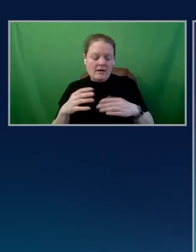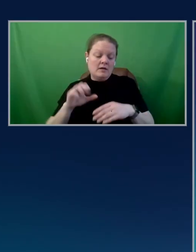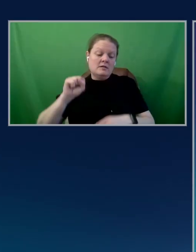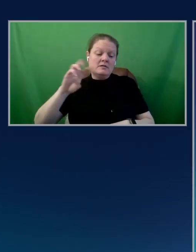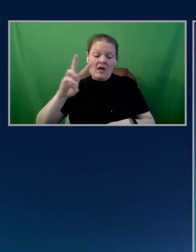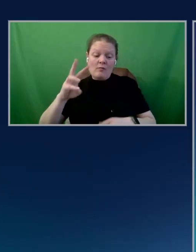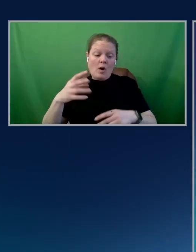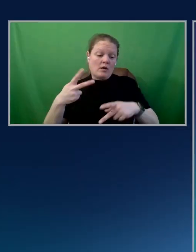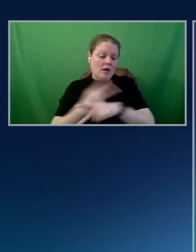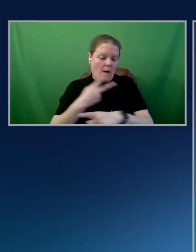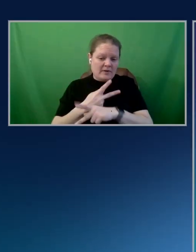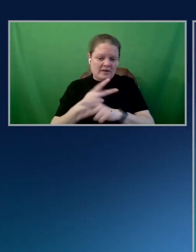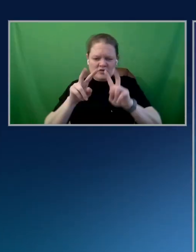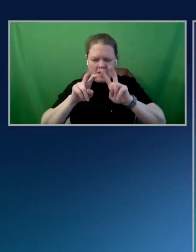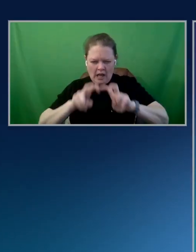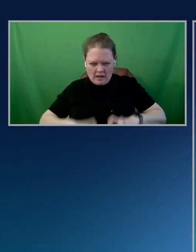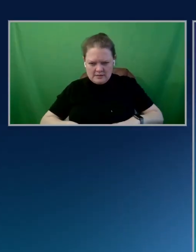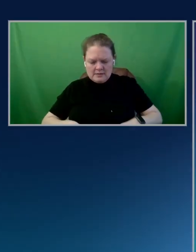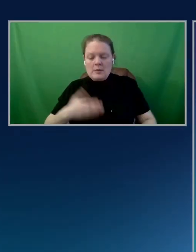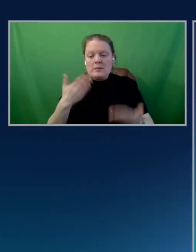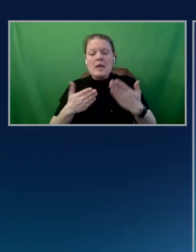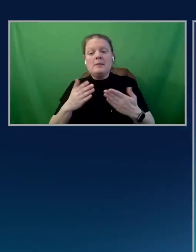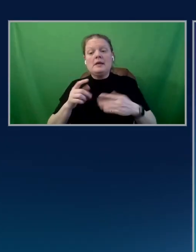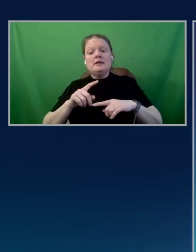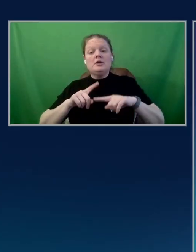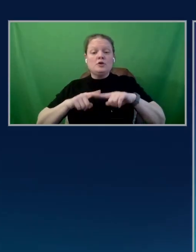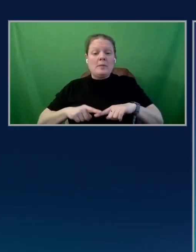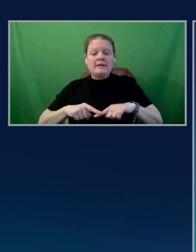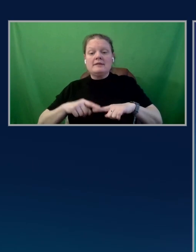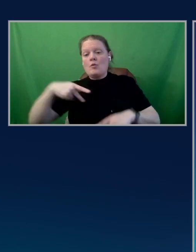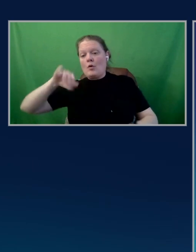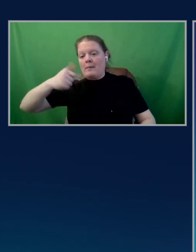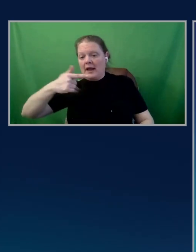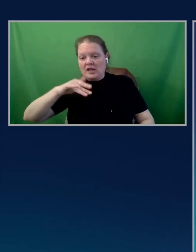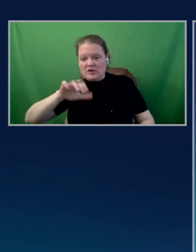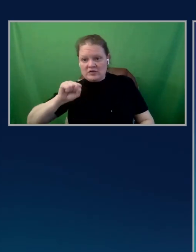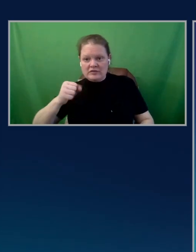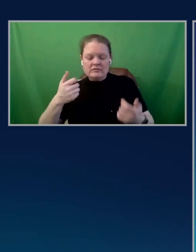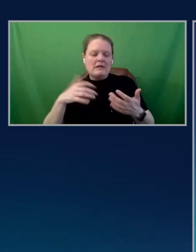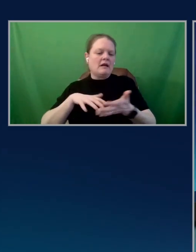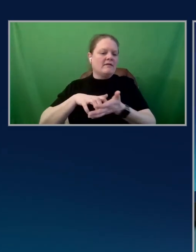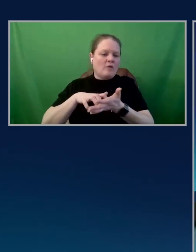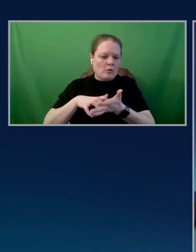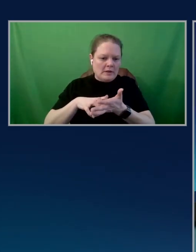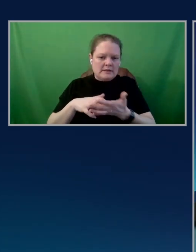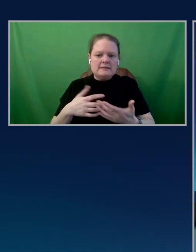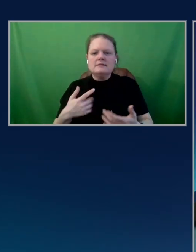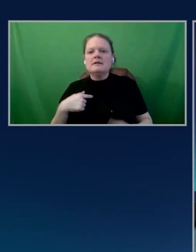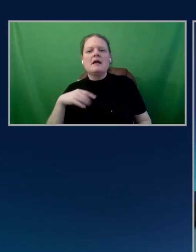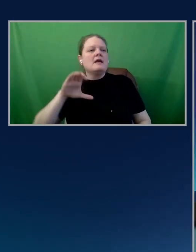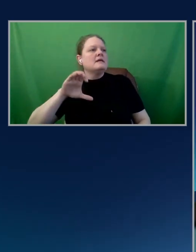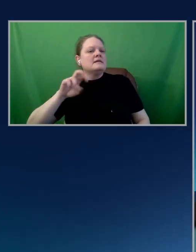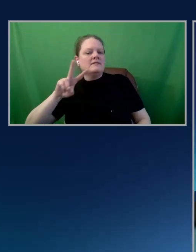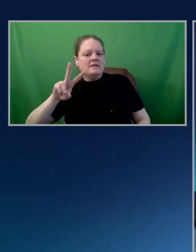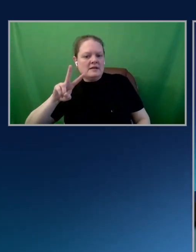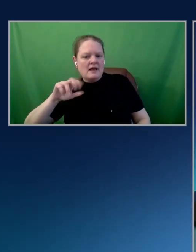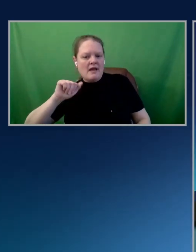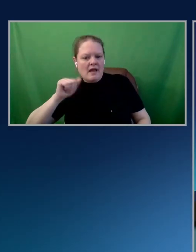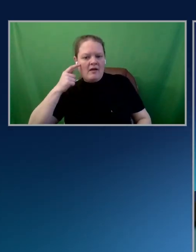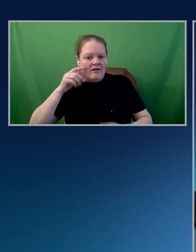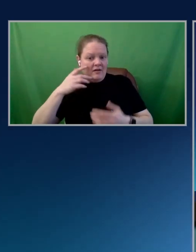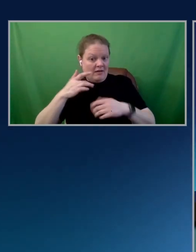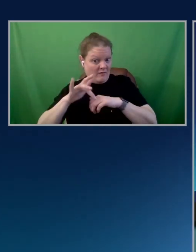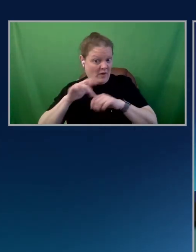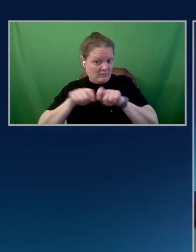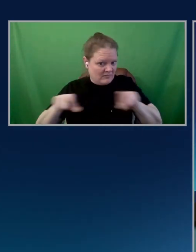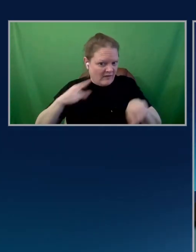So maybe it's your dependencies or packages that you have vulnerabilities. Yeah. Is there a CVE out for this version of Flask or something? Yep.